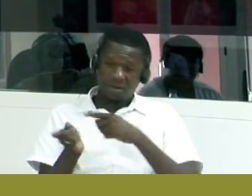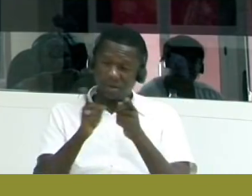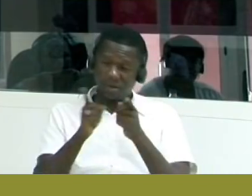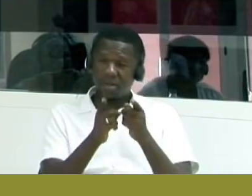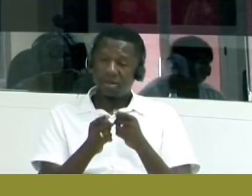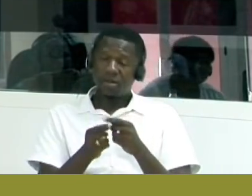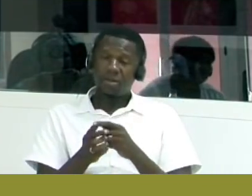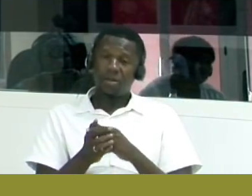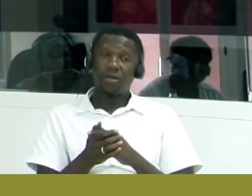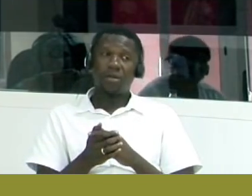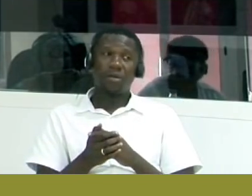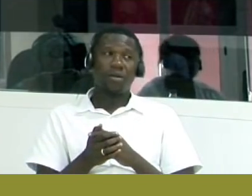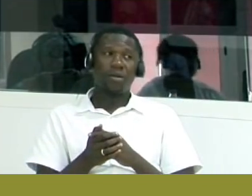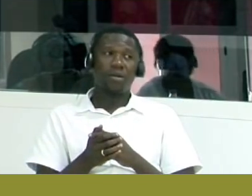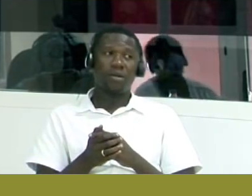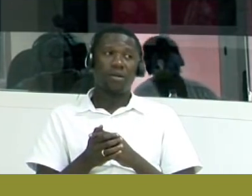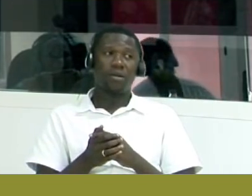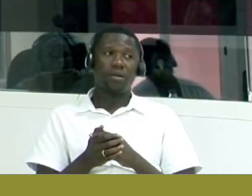one,